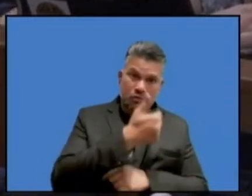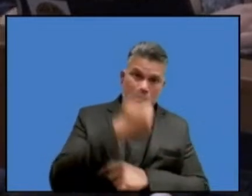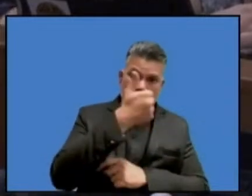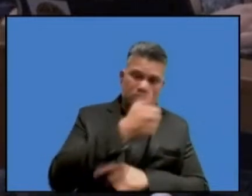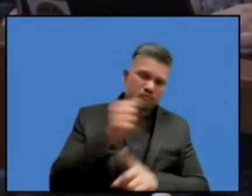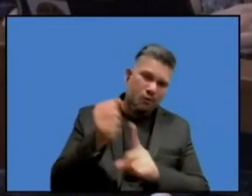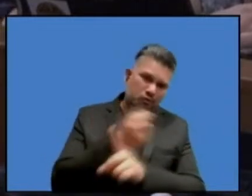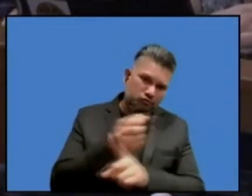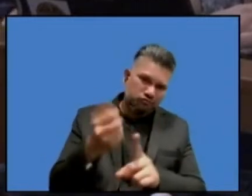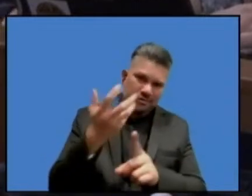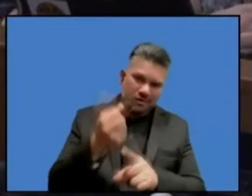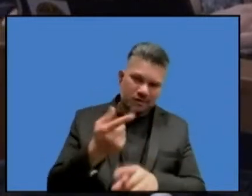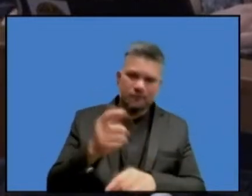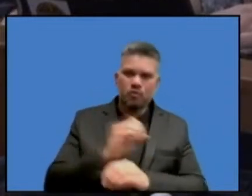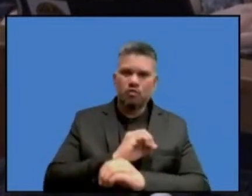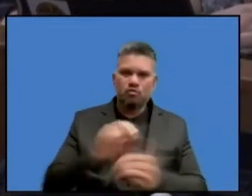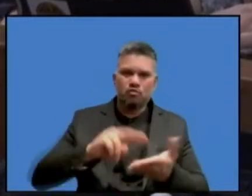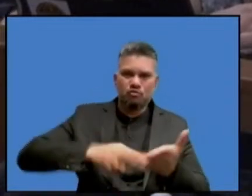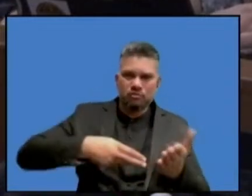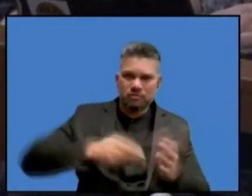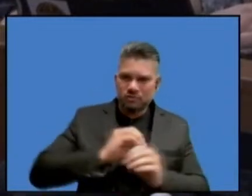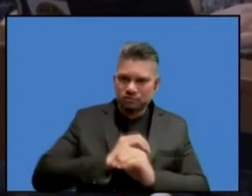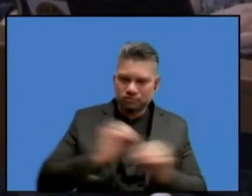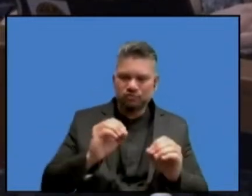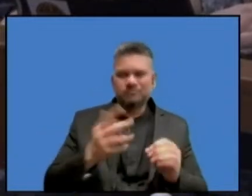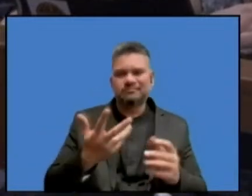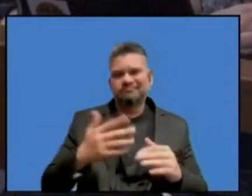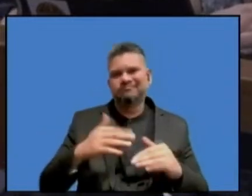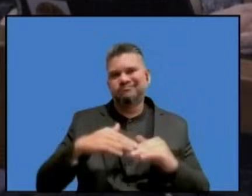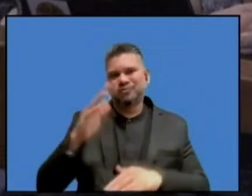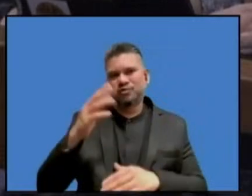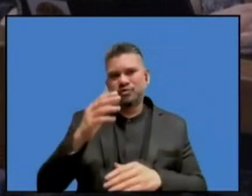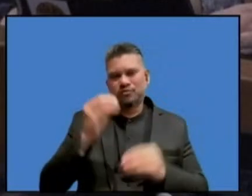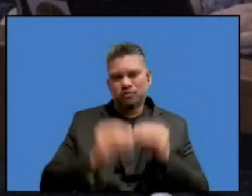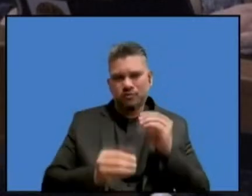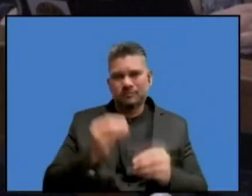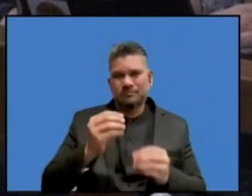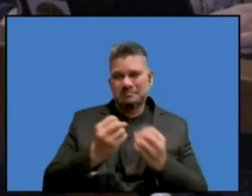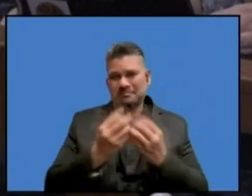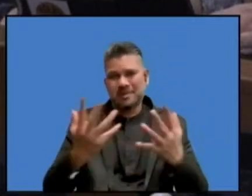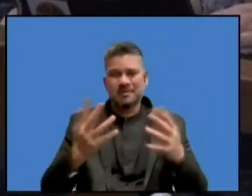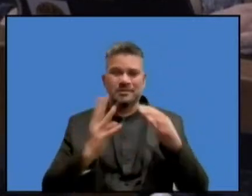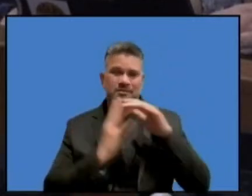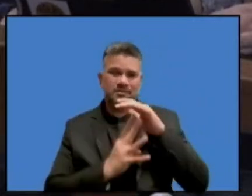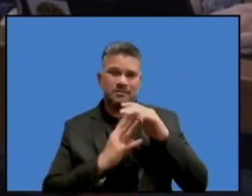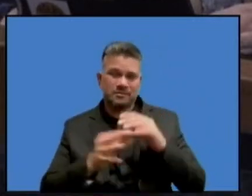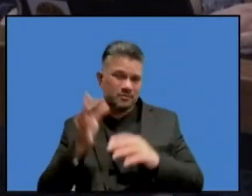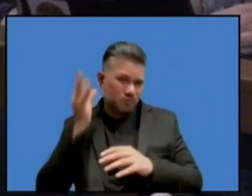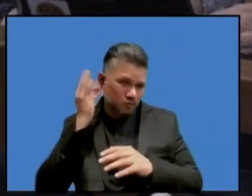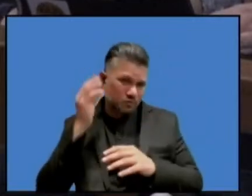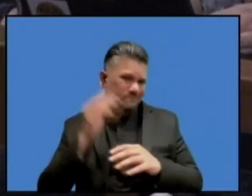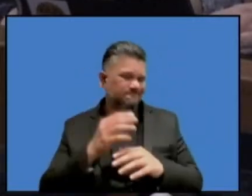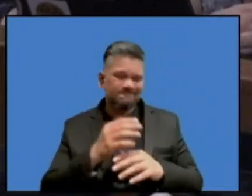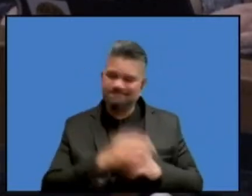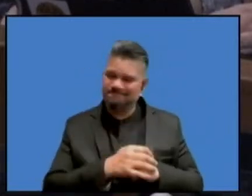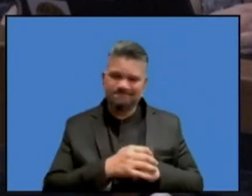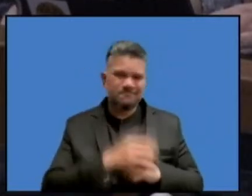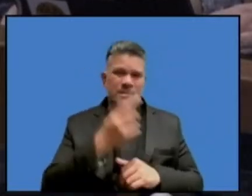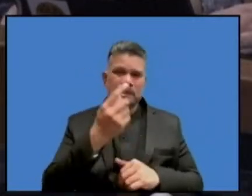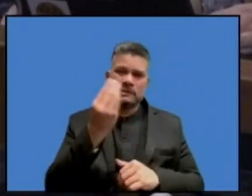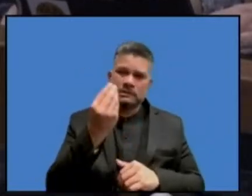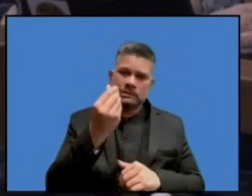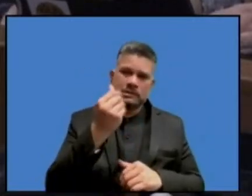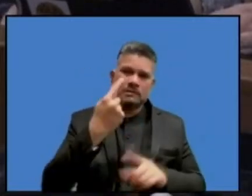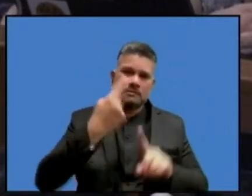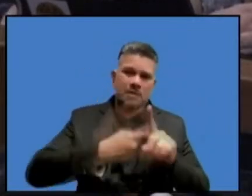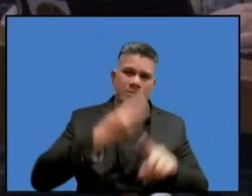woman and not employer or state, most of the migrant women report that to the return. They face a salary reduction equivalent to 3 months of